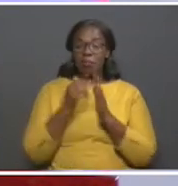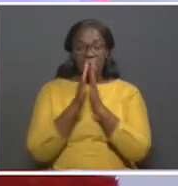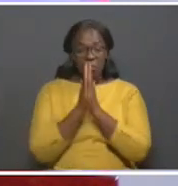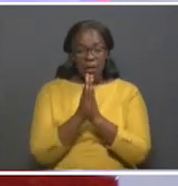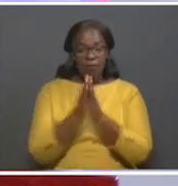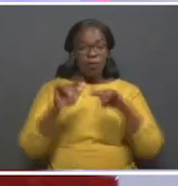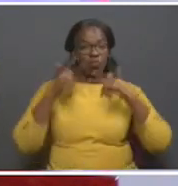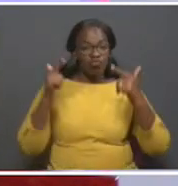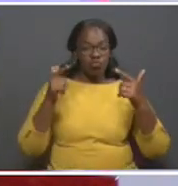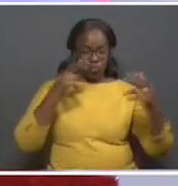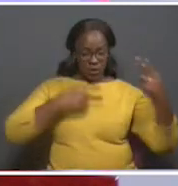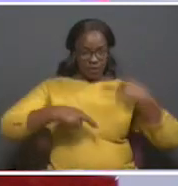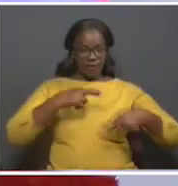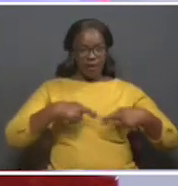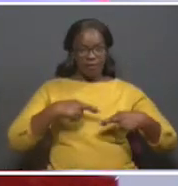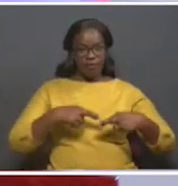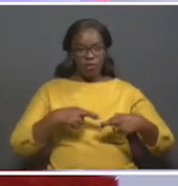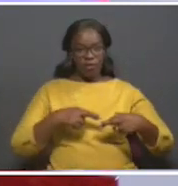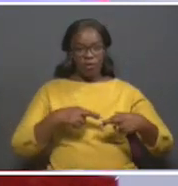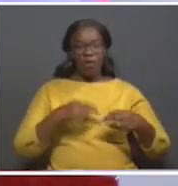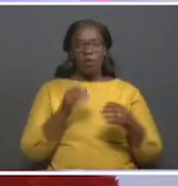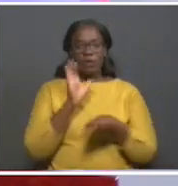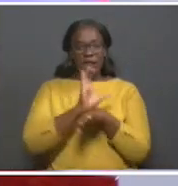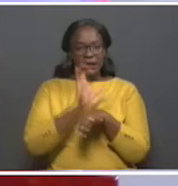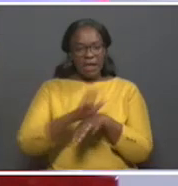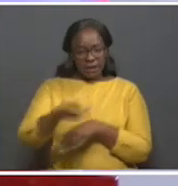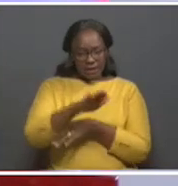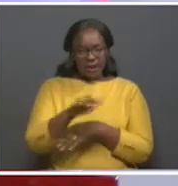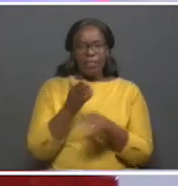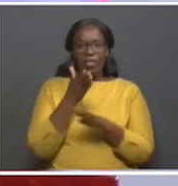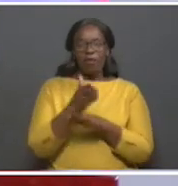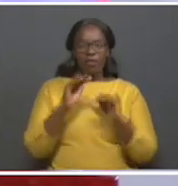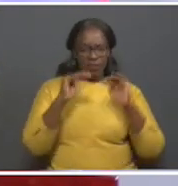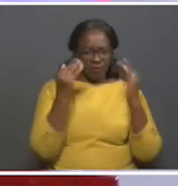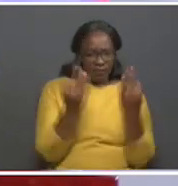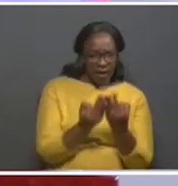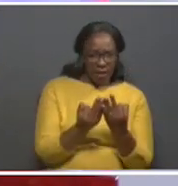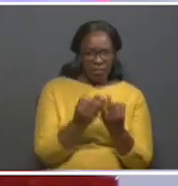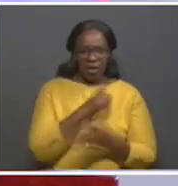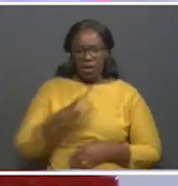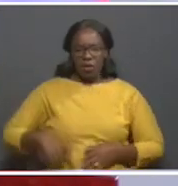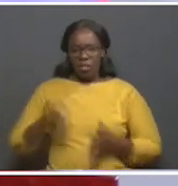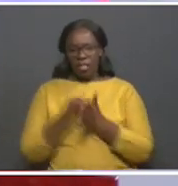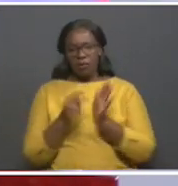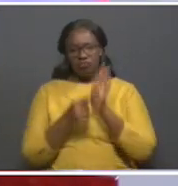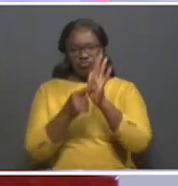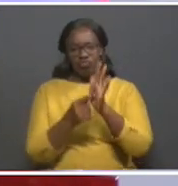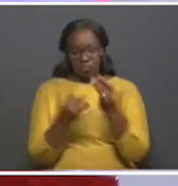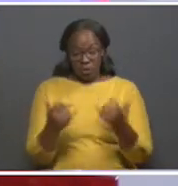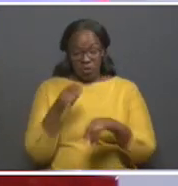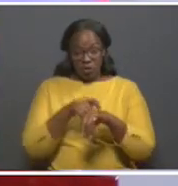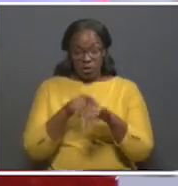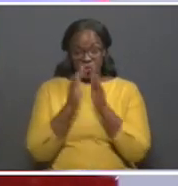great revival over the Church of Christ, over the families, Lord, that are represented in this time of